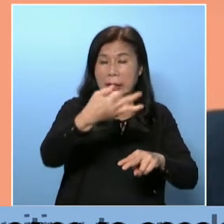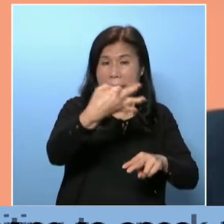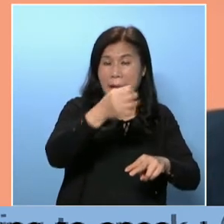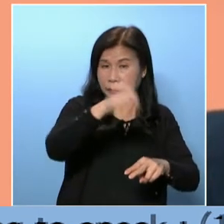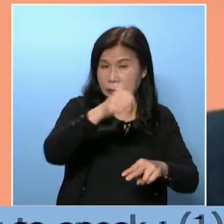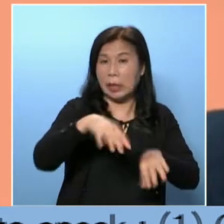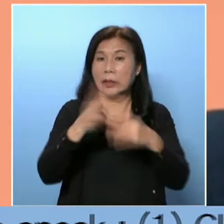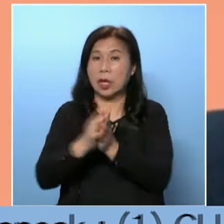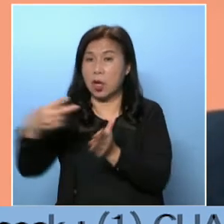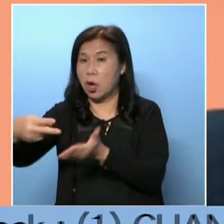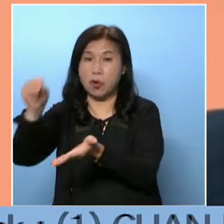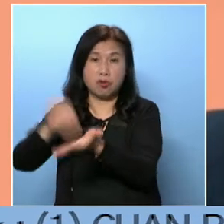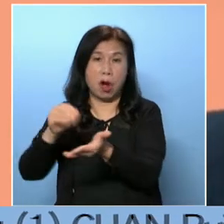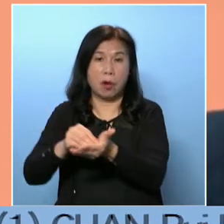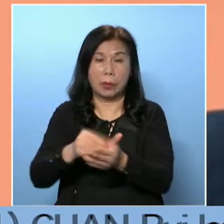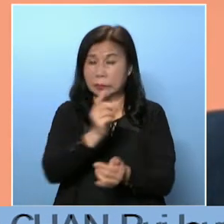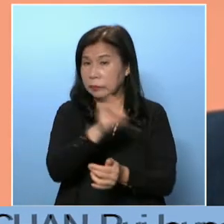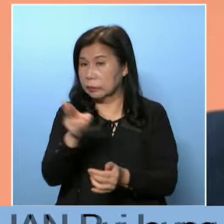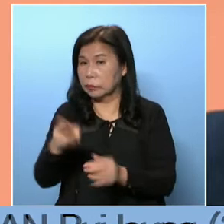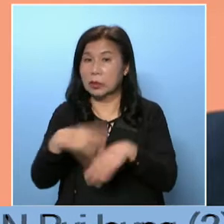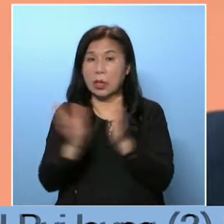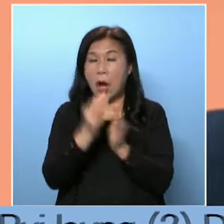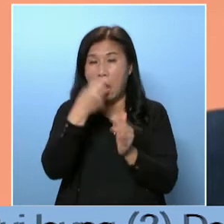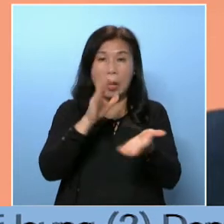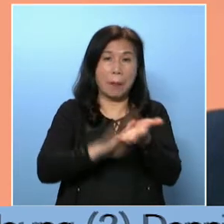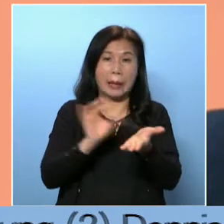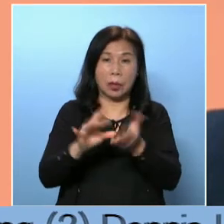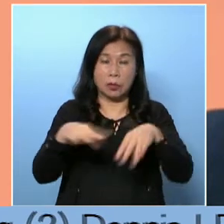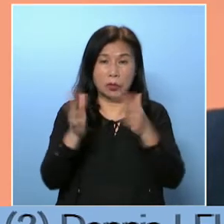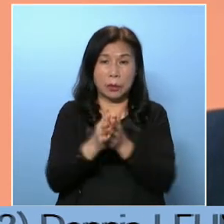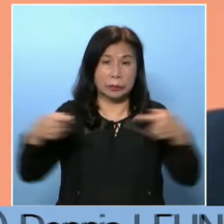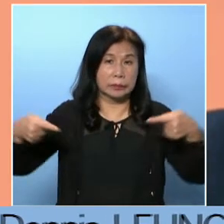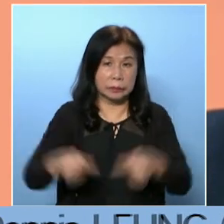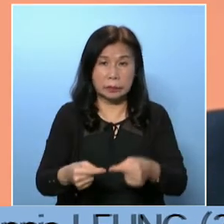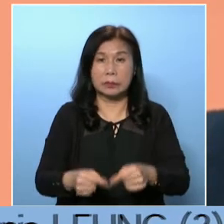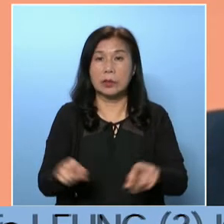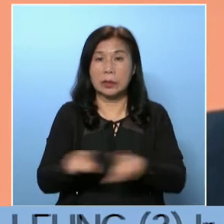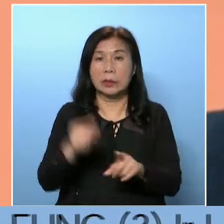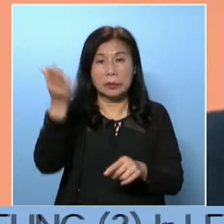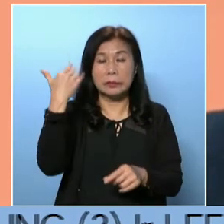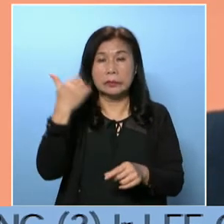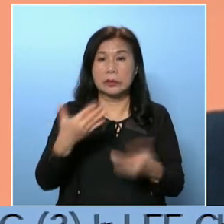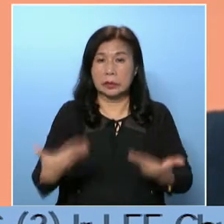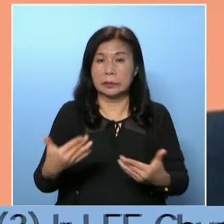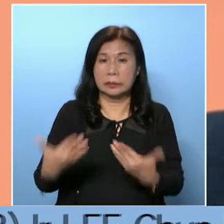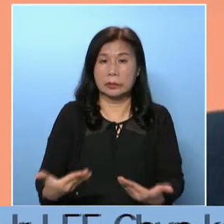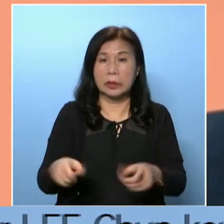So how we can adhere to the instruction offered by President Xi and control the epidemic here?